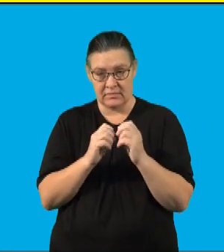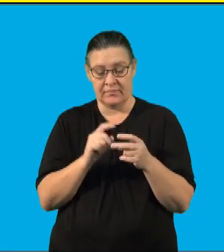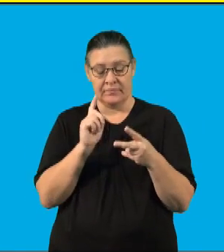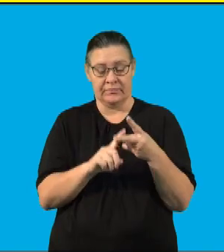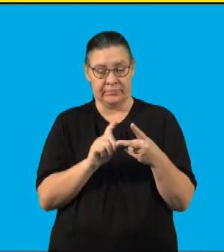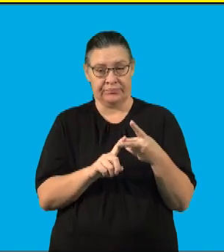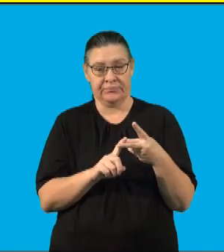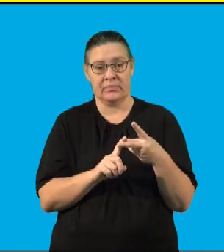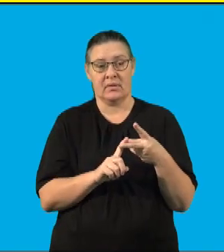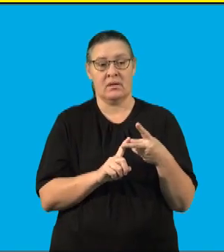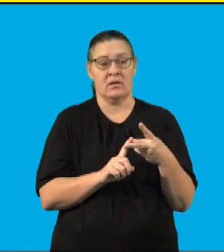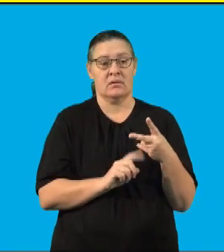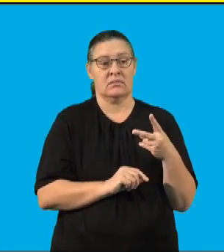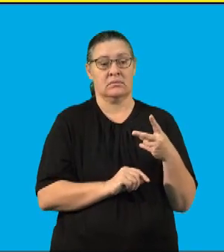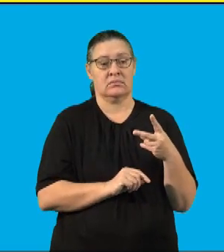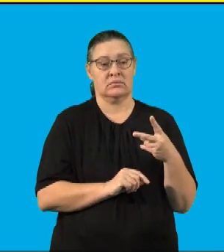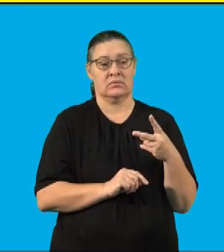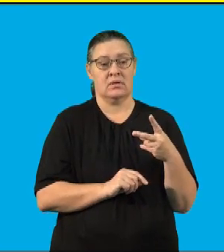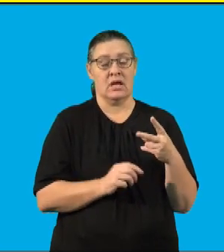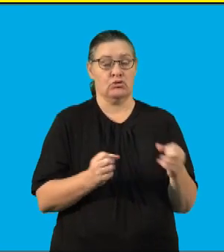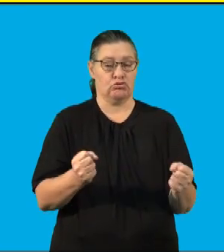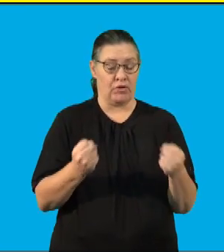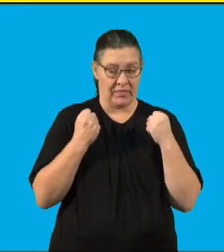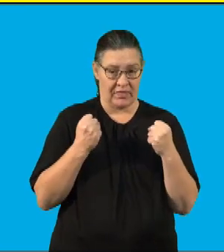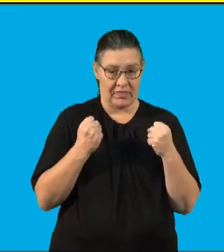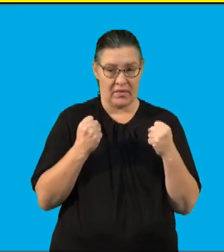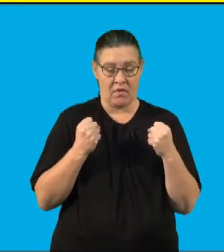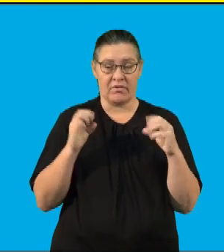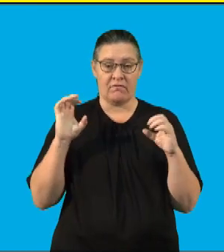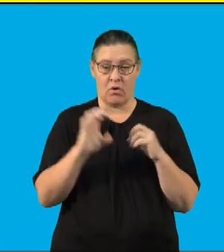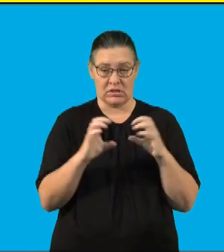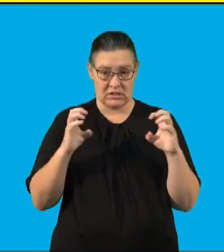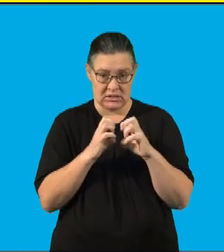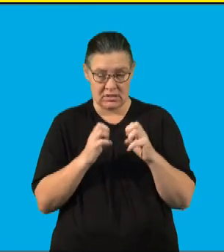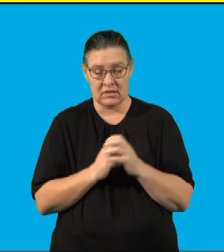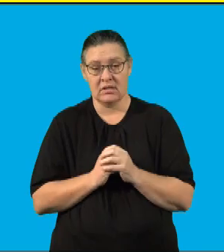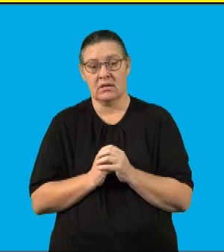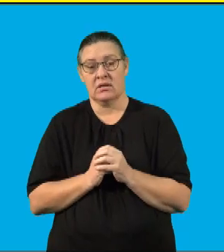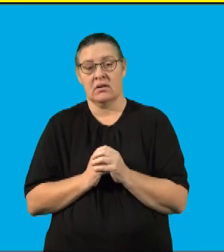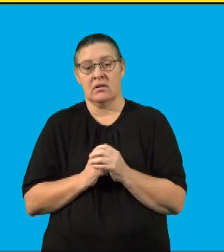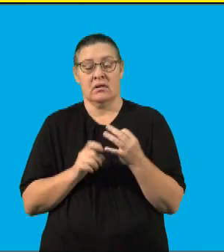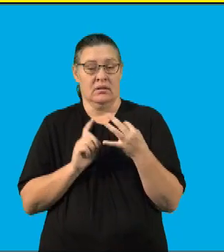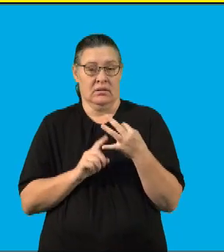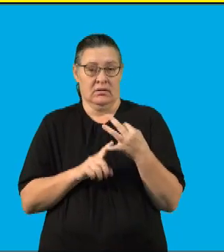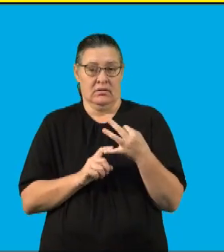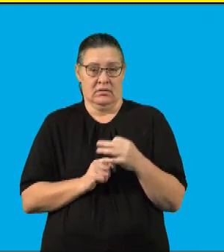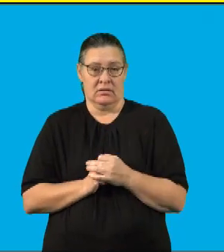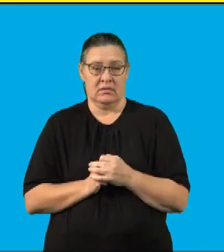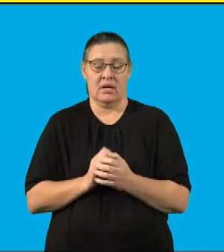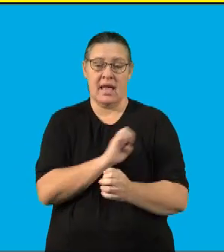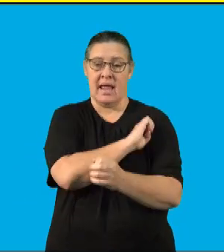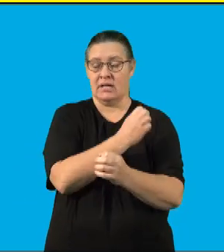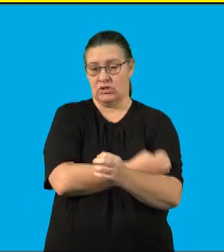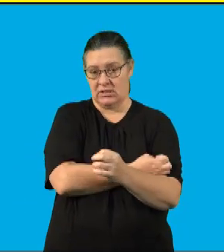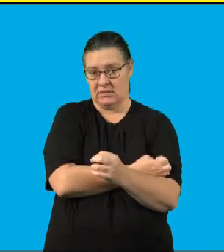force. Number two, we need to talk about the strength of the intermolecular force. And then